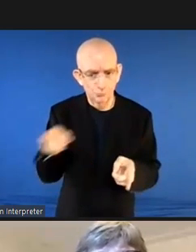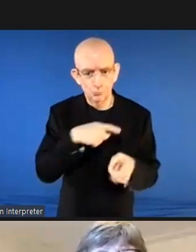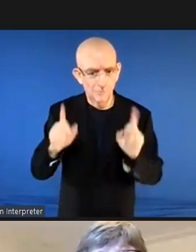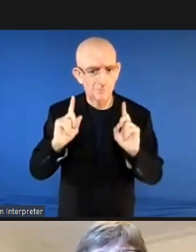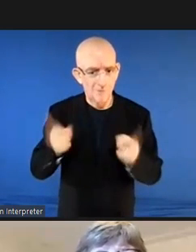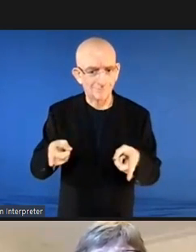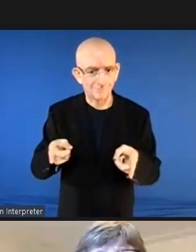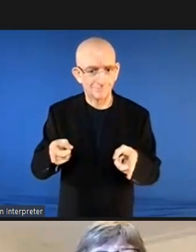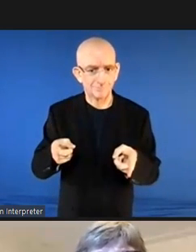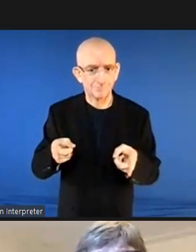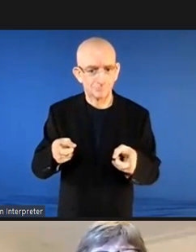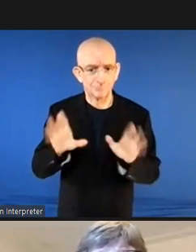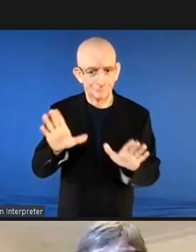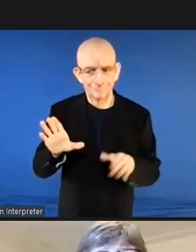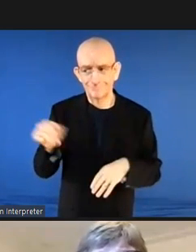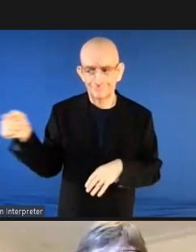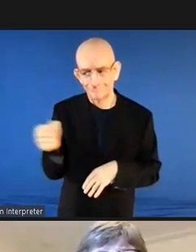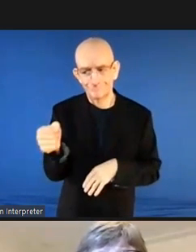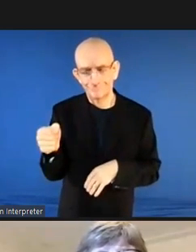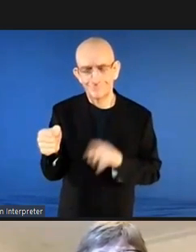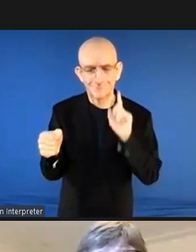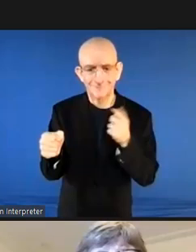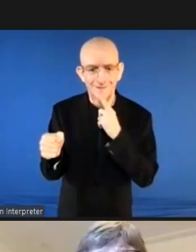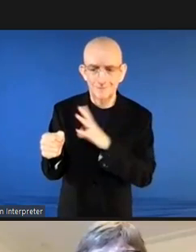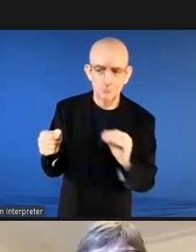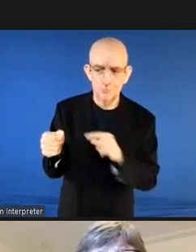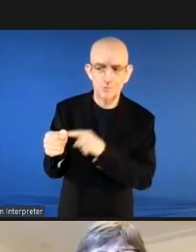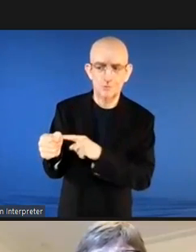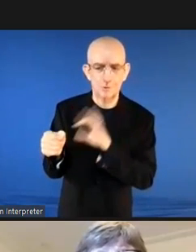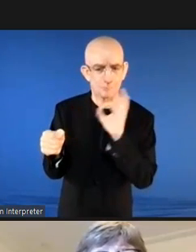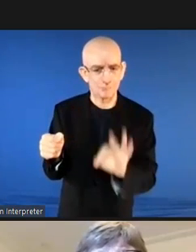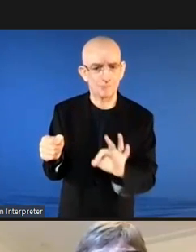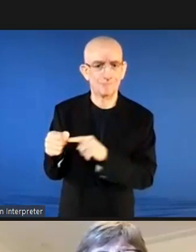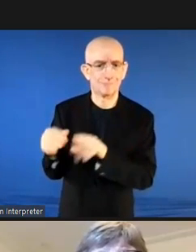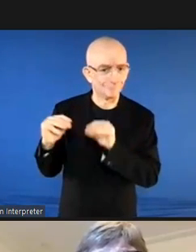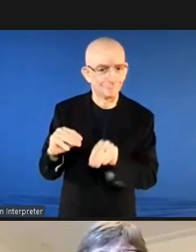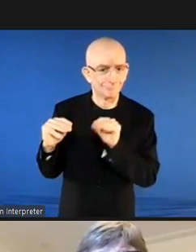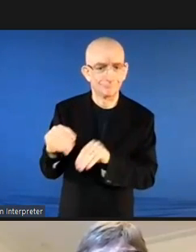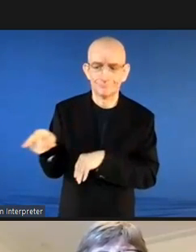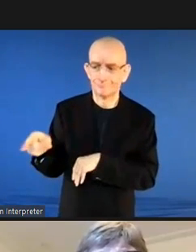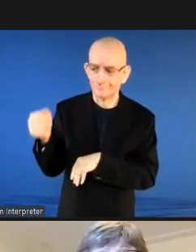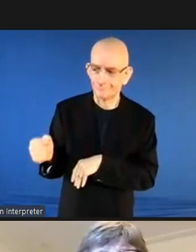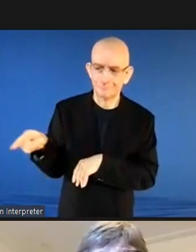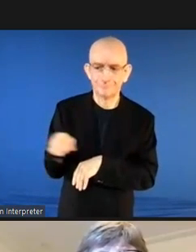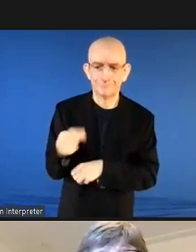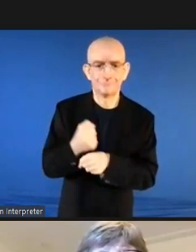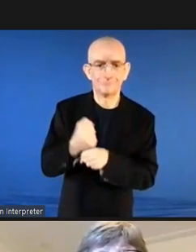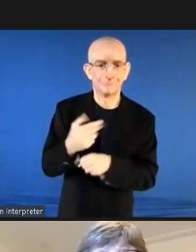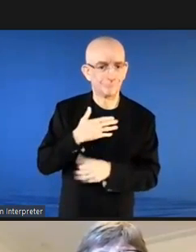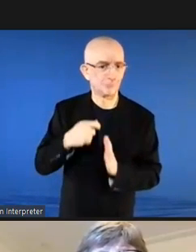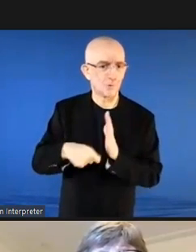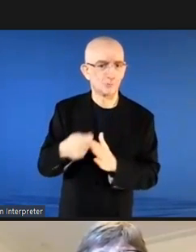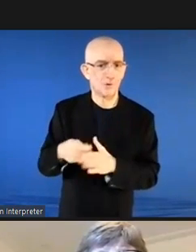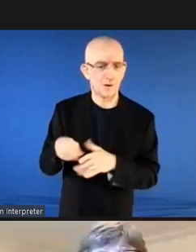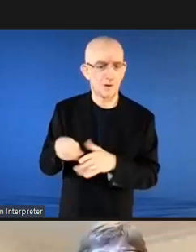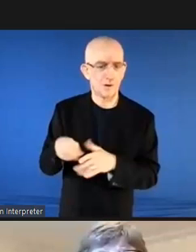in all of our projects. So that is key, and we make sure that all our projects have good deaf role models. Sorry, thank you.